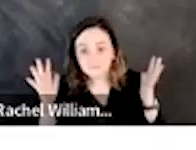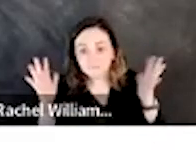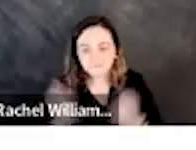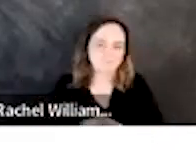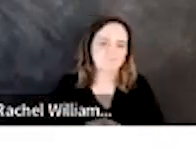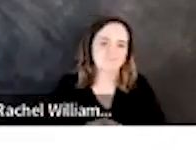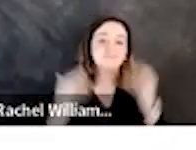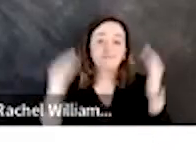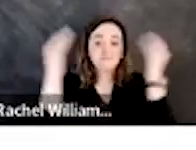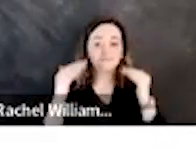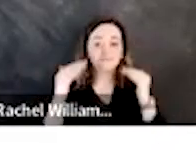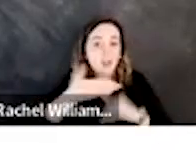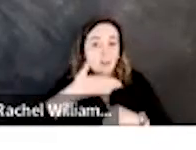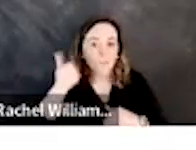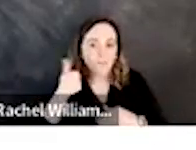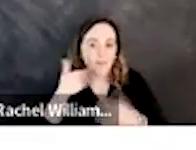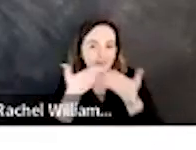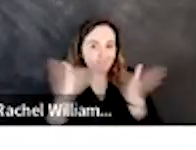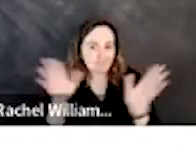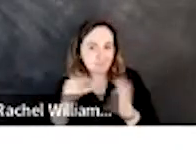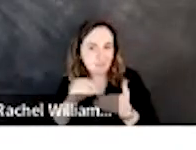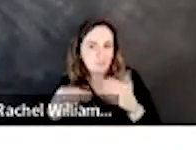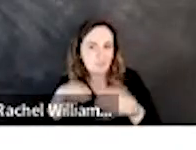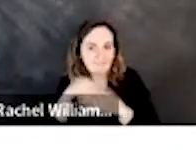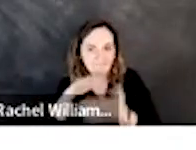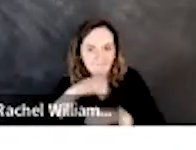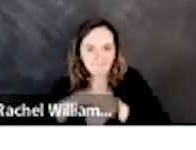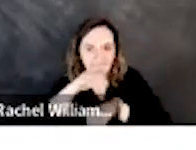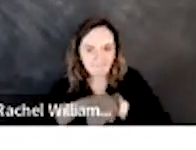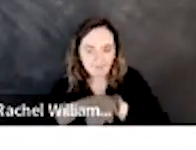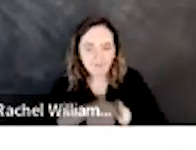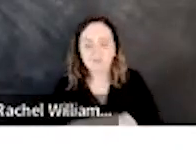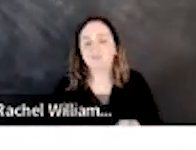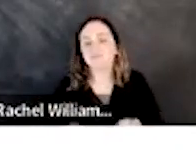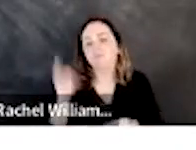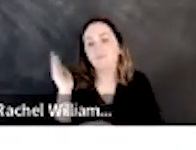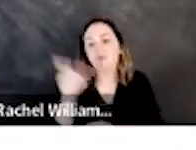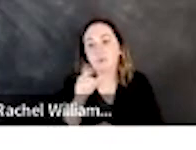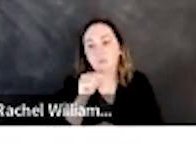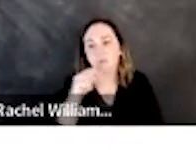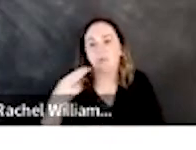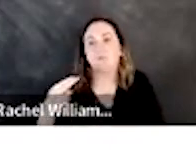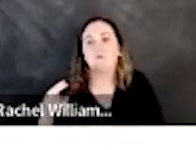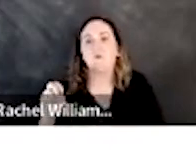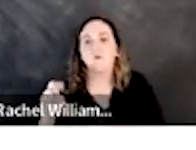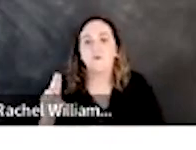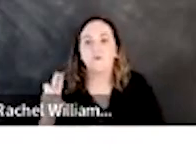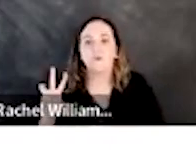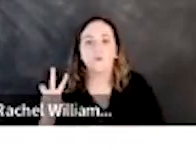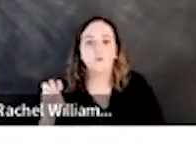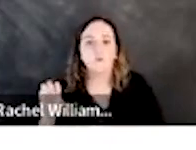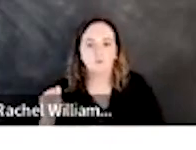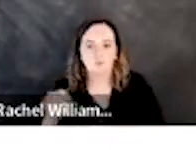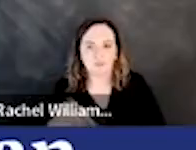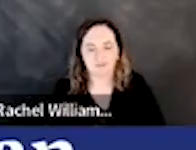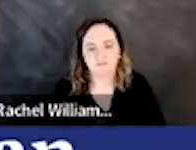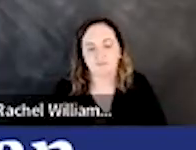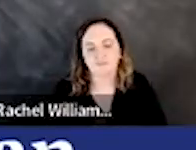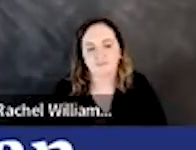The next award for Best Overall Student of English will be presented by Ms. Howes.